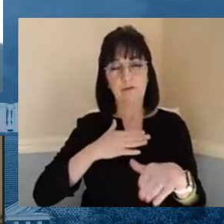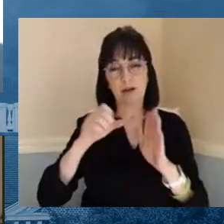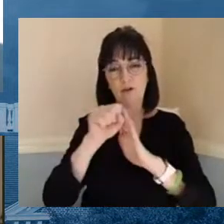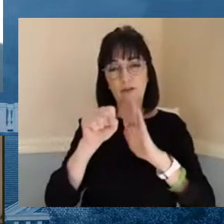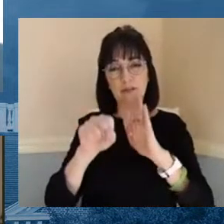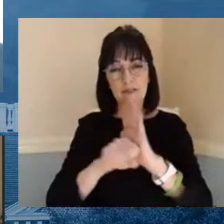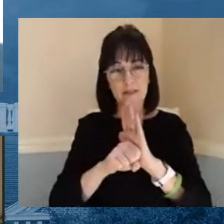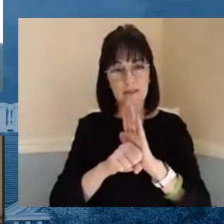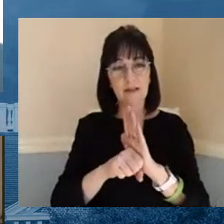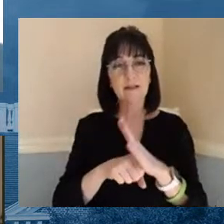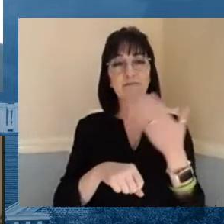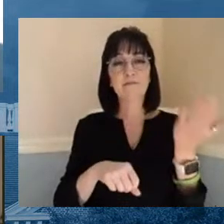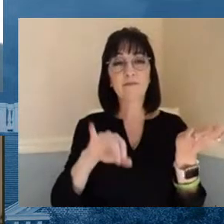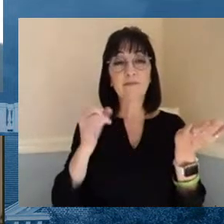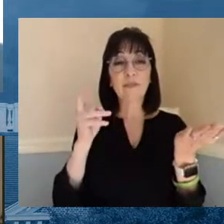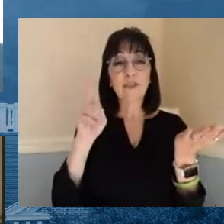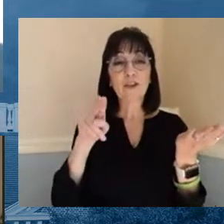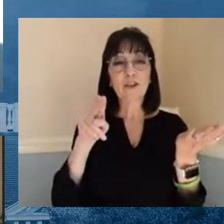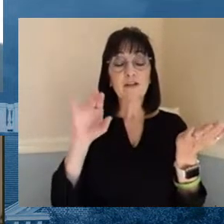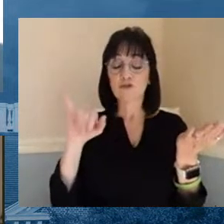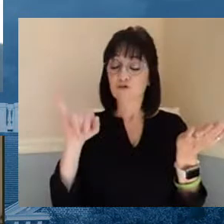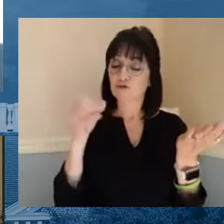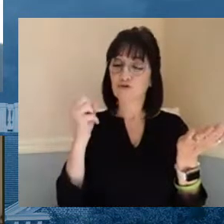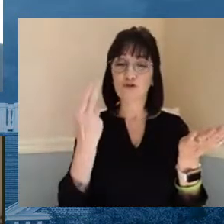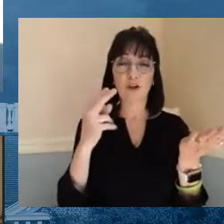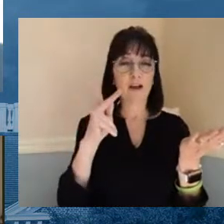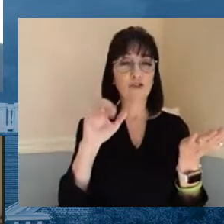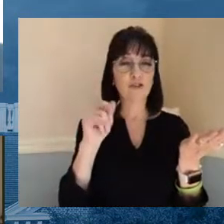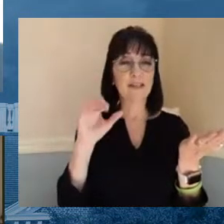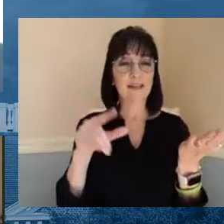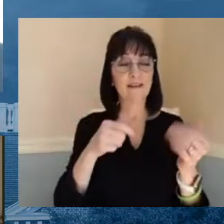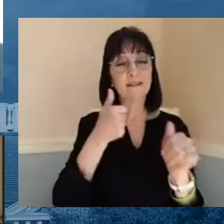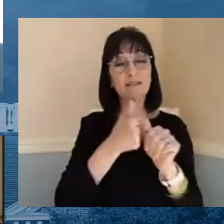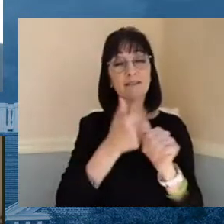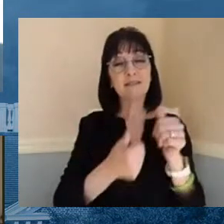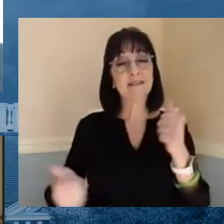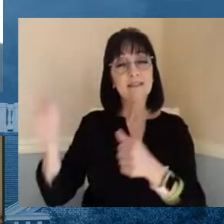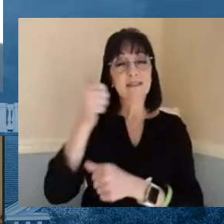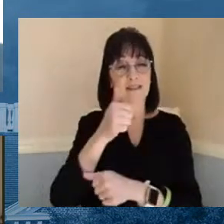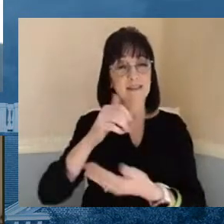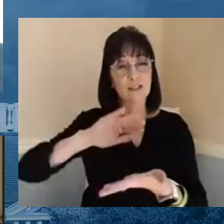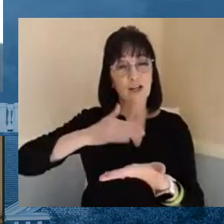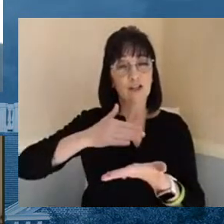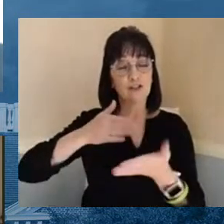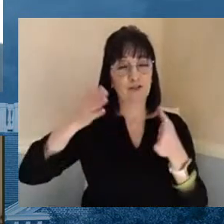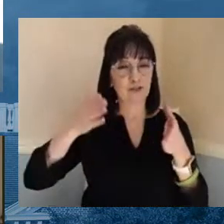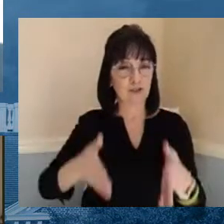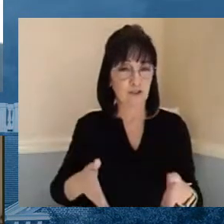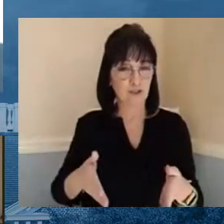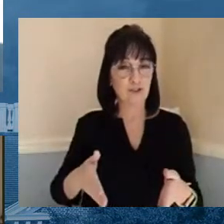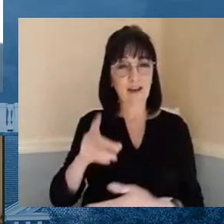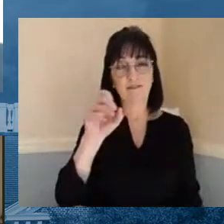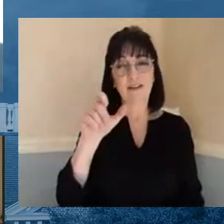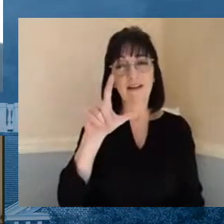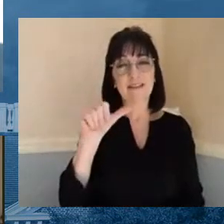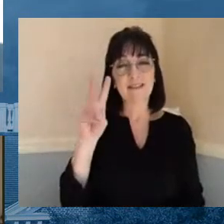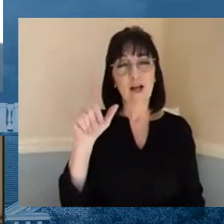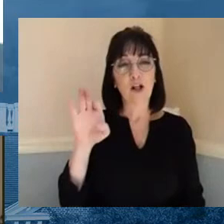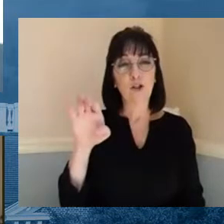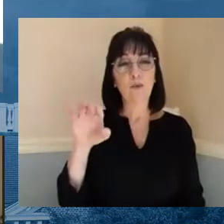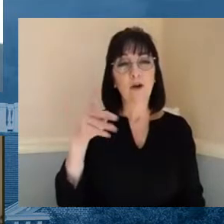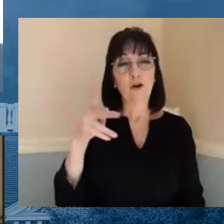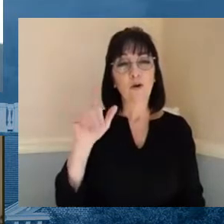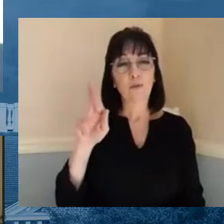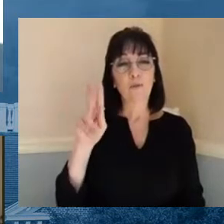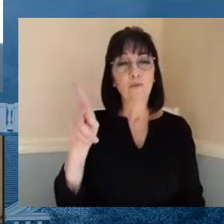who's an executive chef at Delaware Park, serving up the good food for us there, who'll provide brief